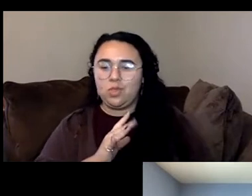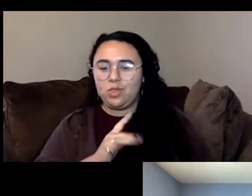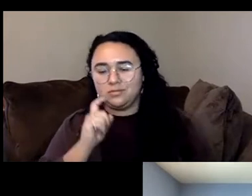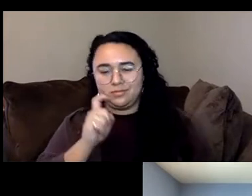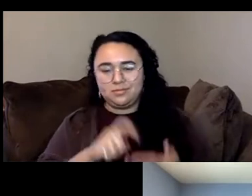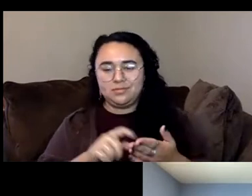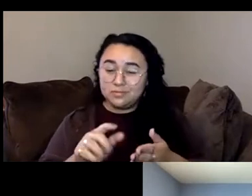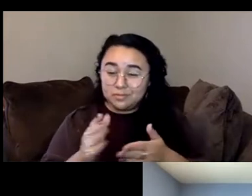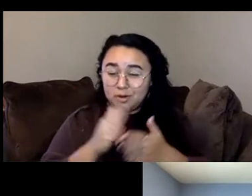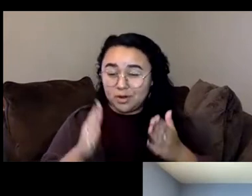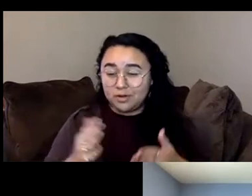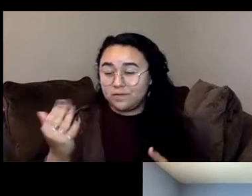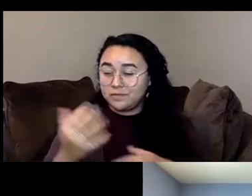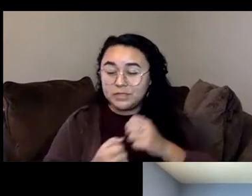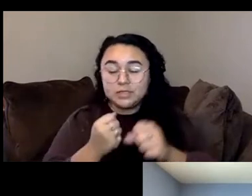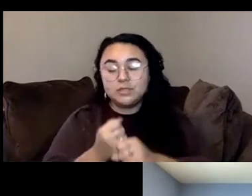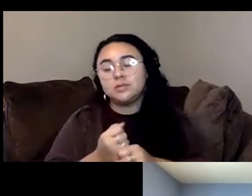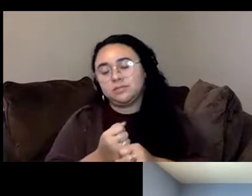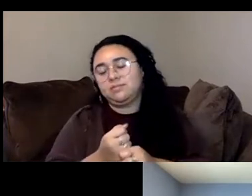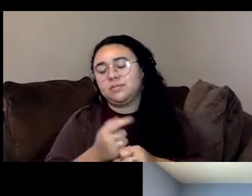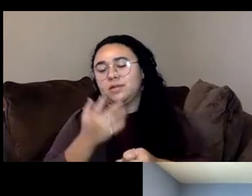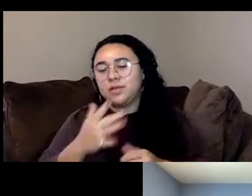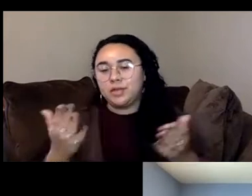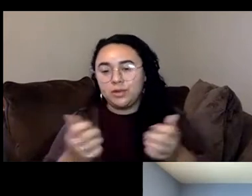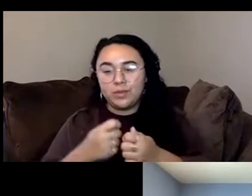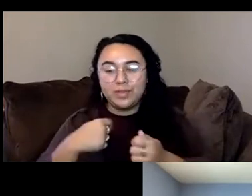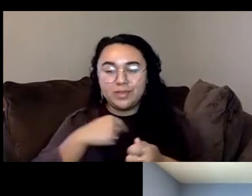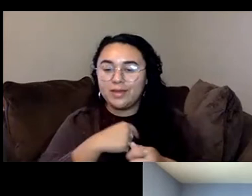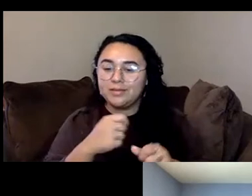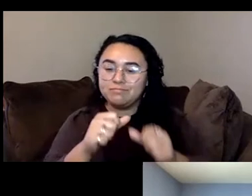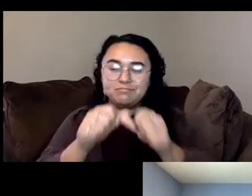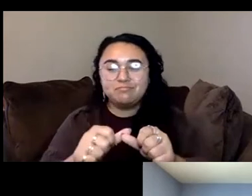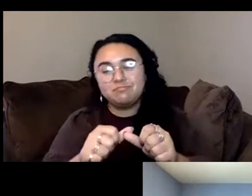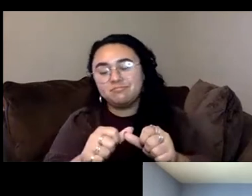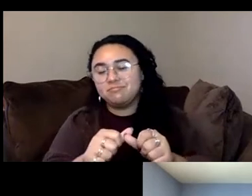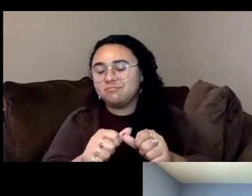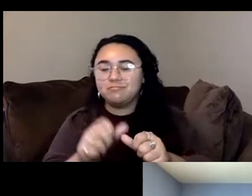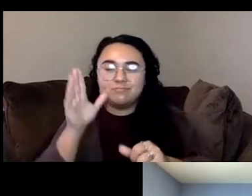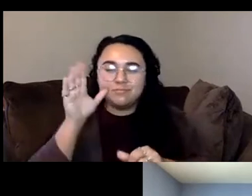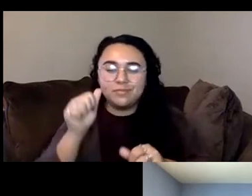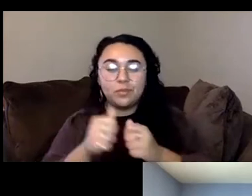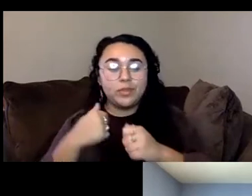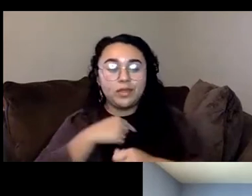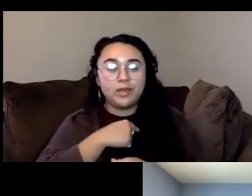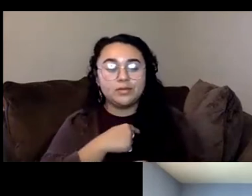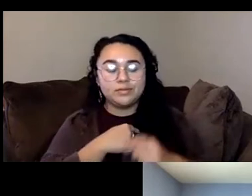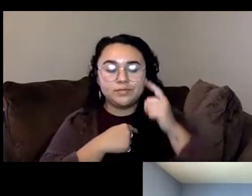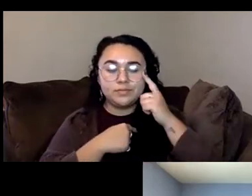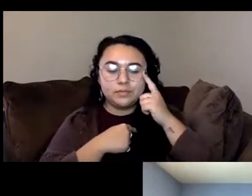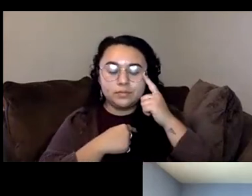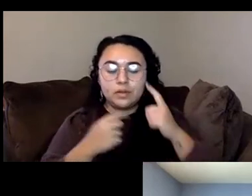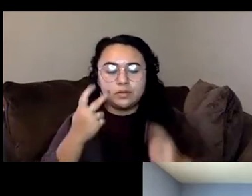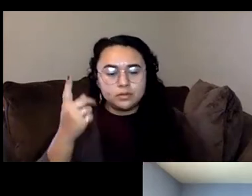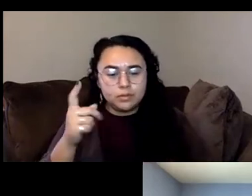so lucky that you're with us and that you are sticking with us. And I see a question in the chat about, are we open to